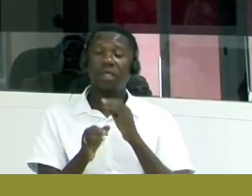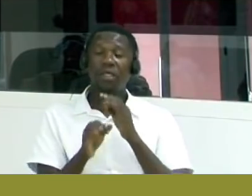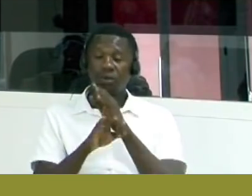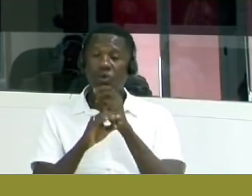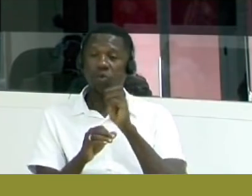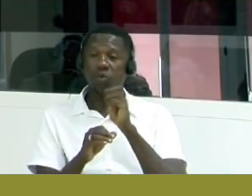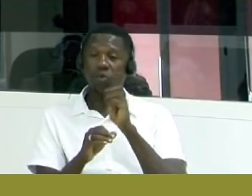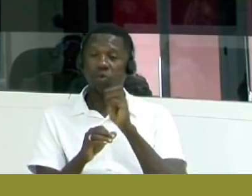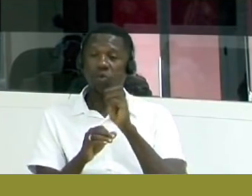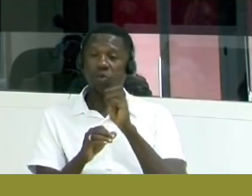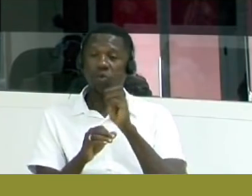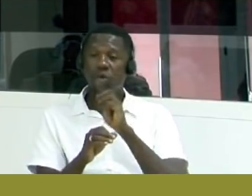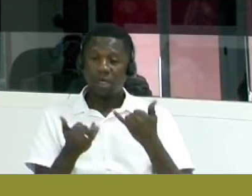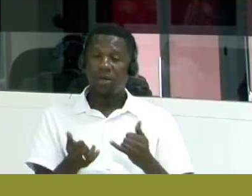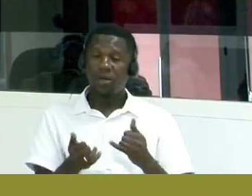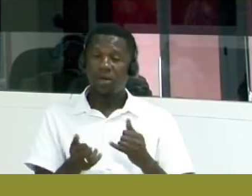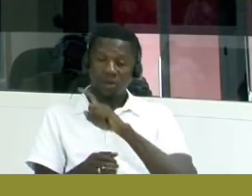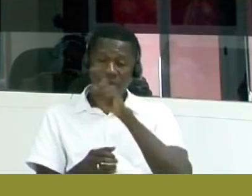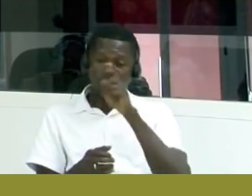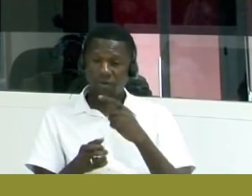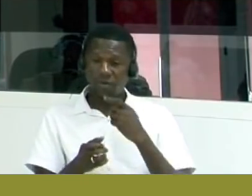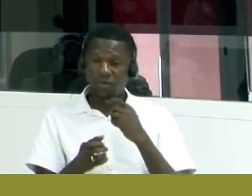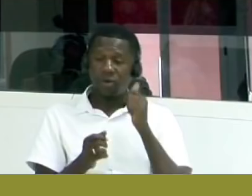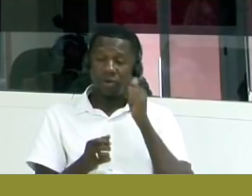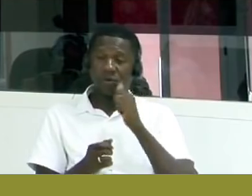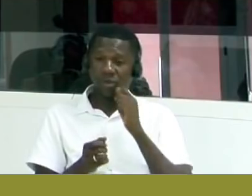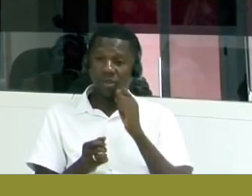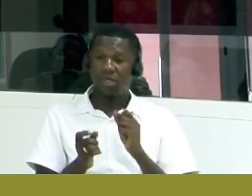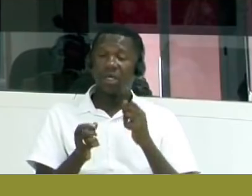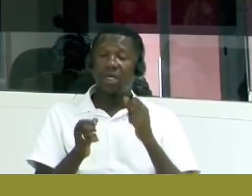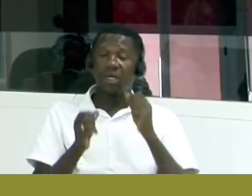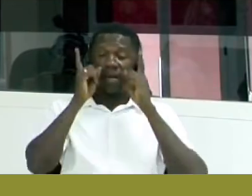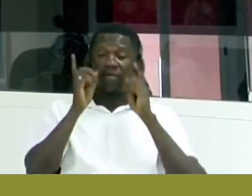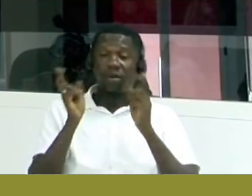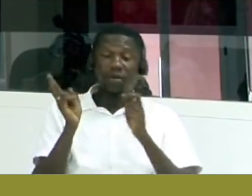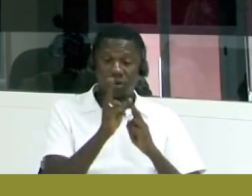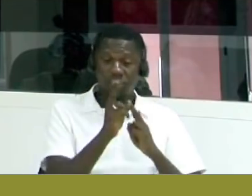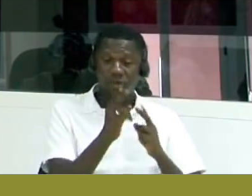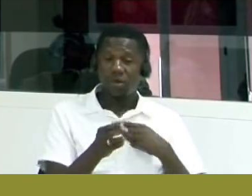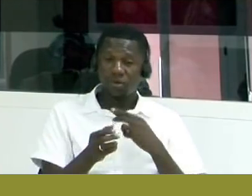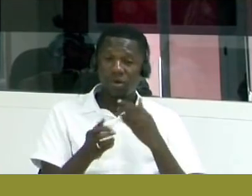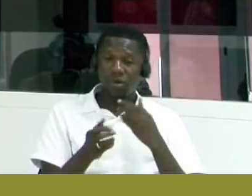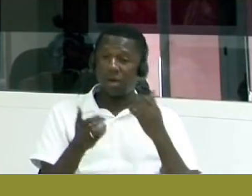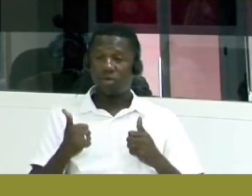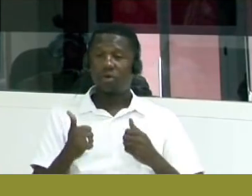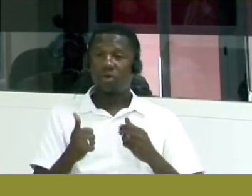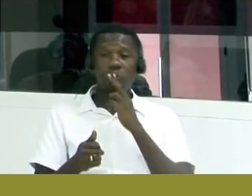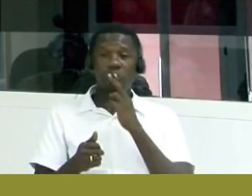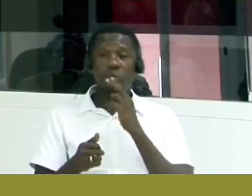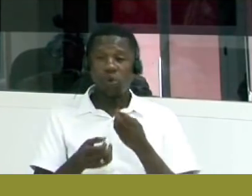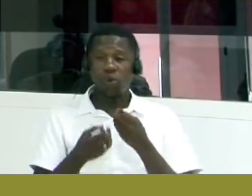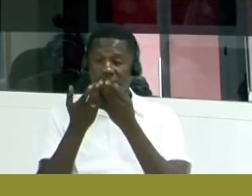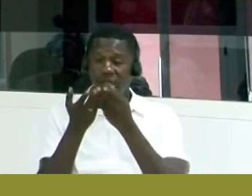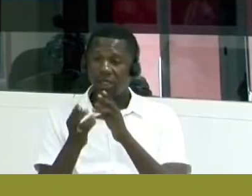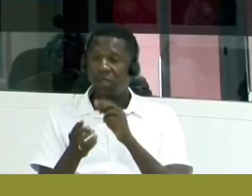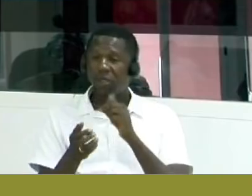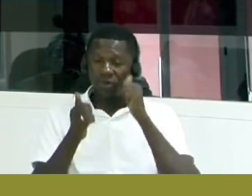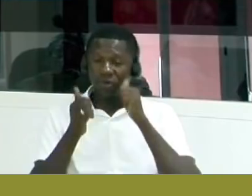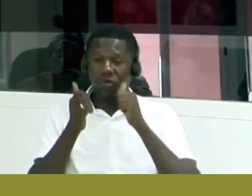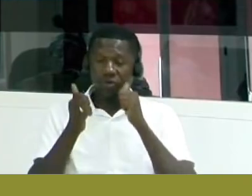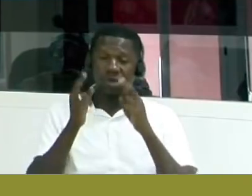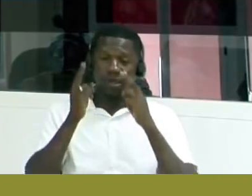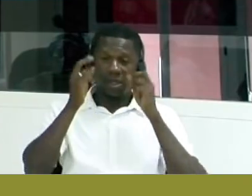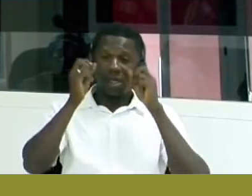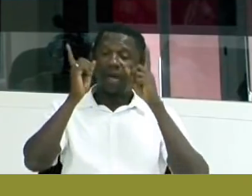Now, the question of using live ammunition did not arise. Who authorized the use of live ammunition? But